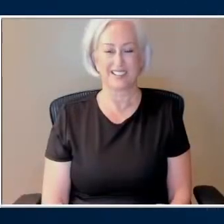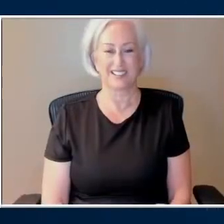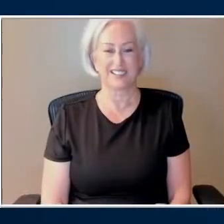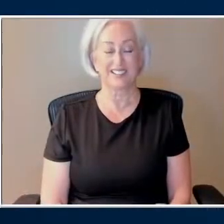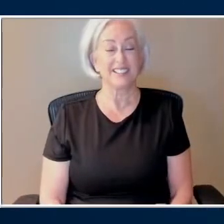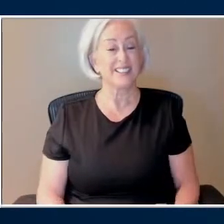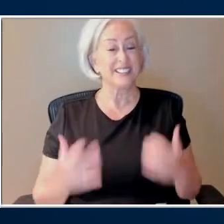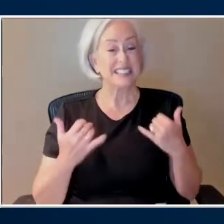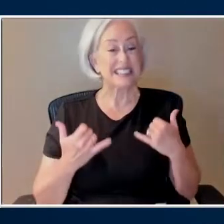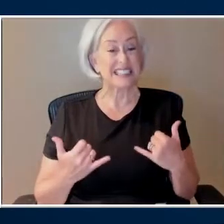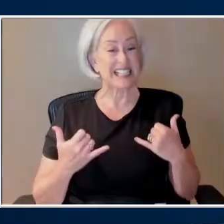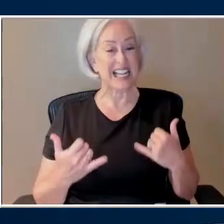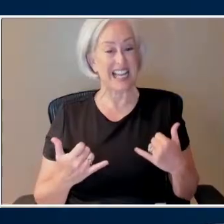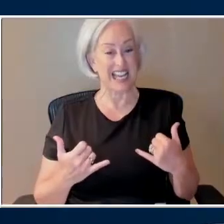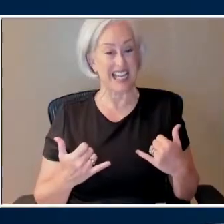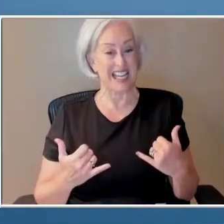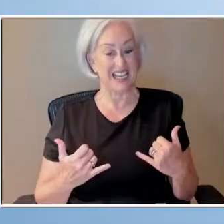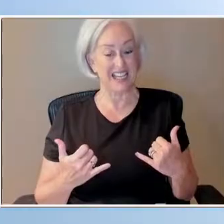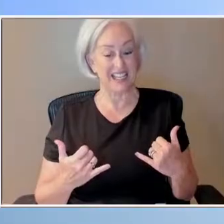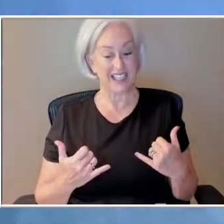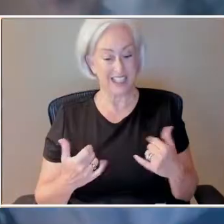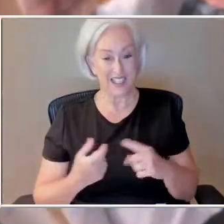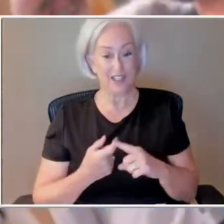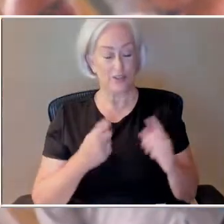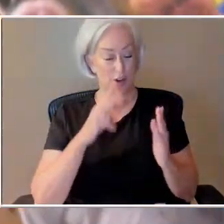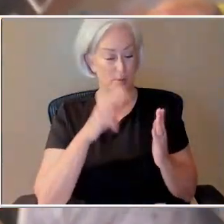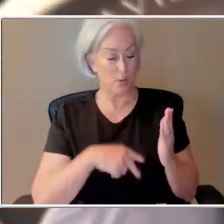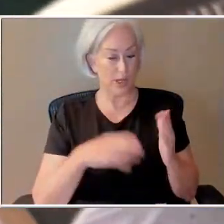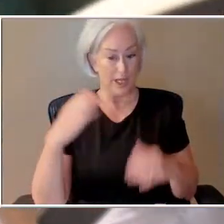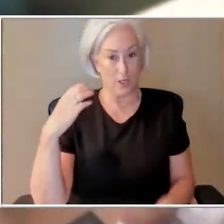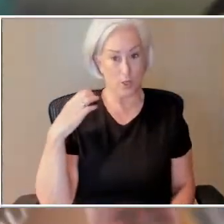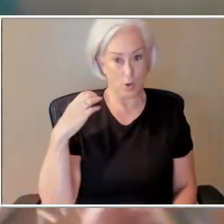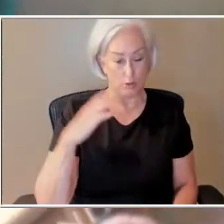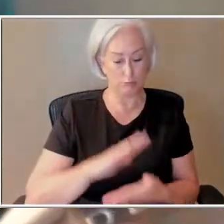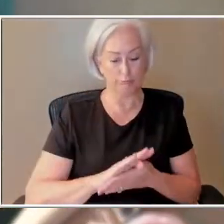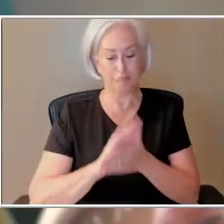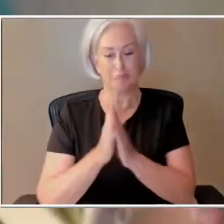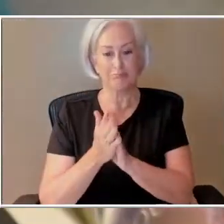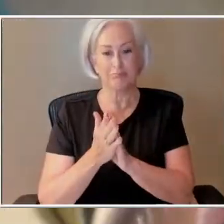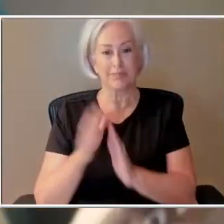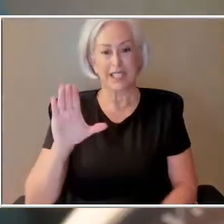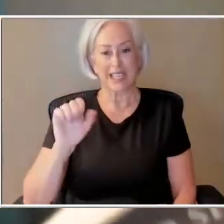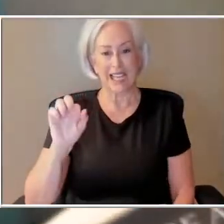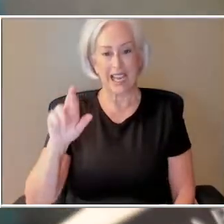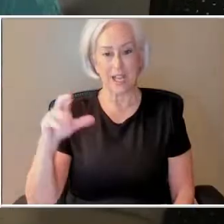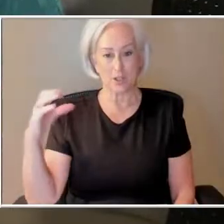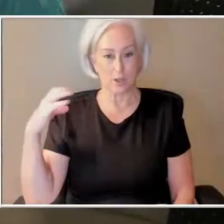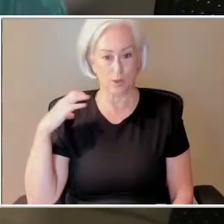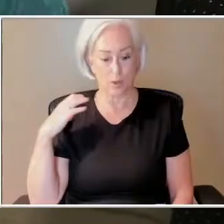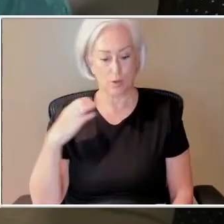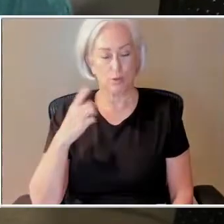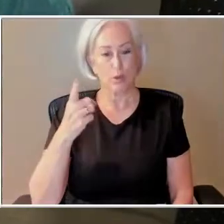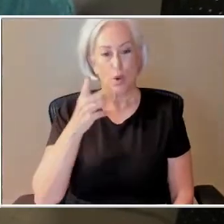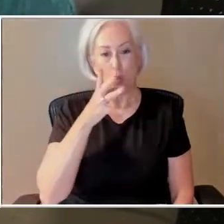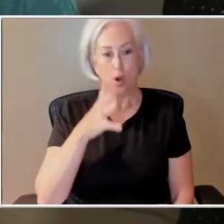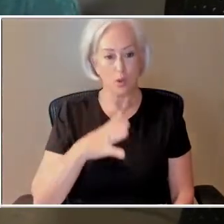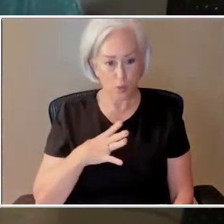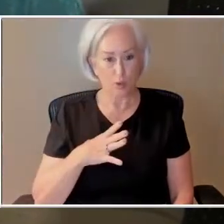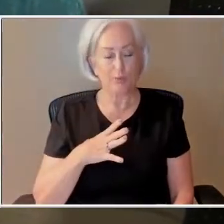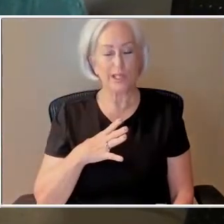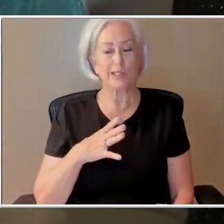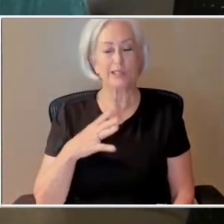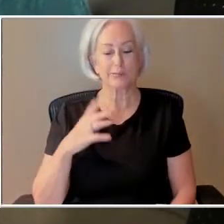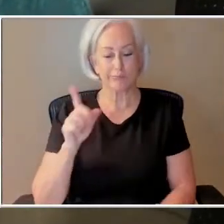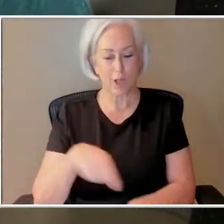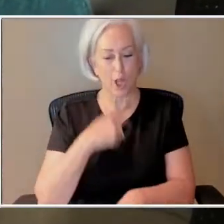Coming up today, from a reading coach to a cancer coach, one woman's decade-long journey with multiple myeloma